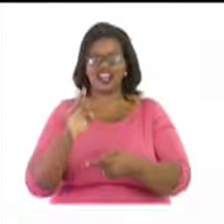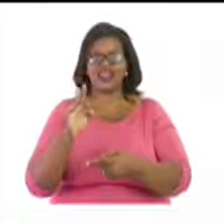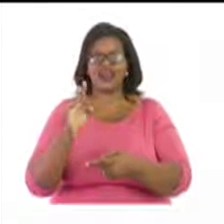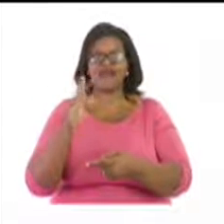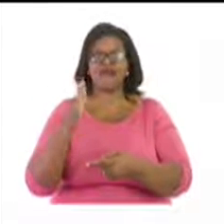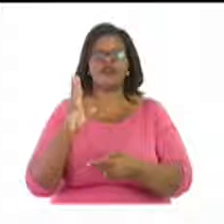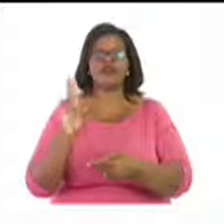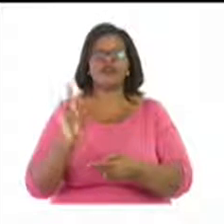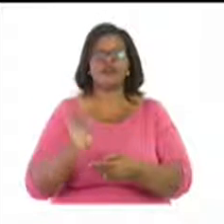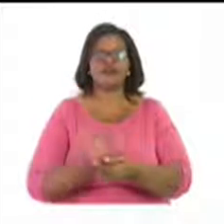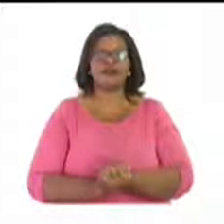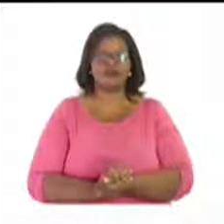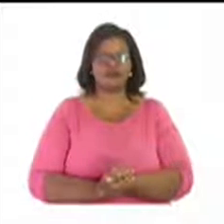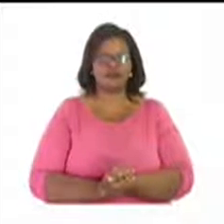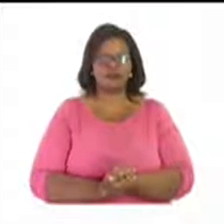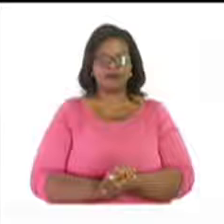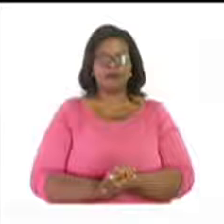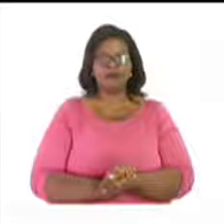1,957,